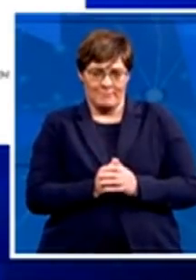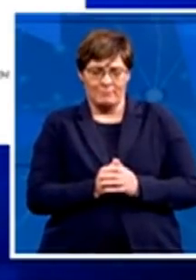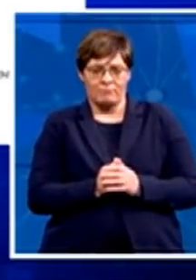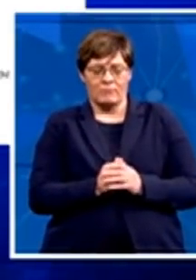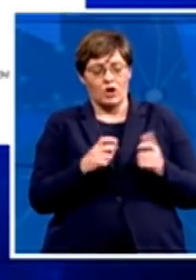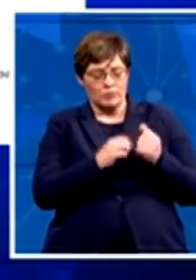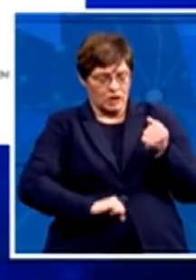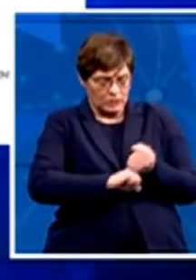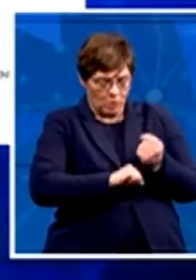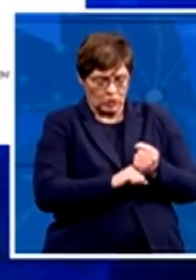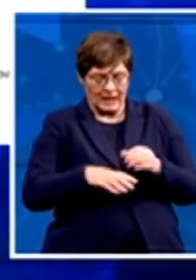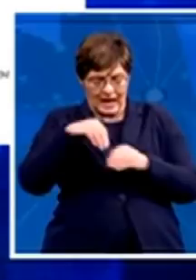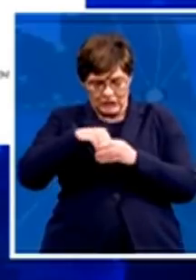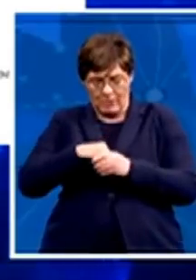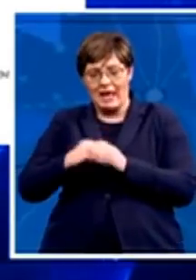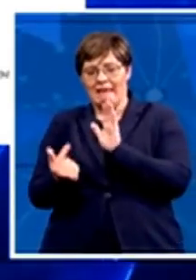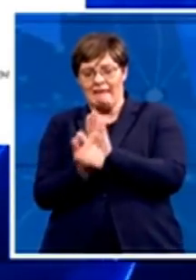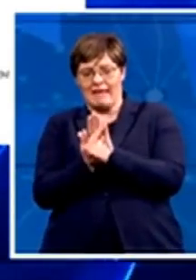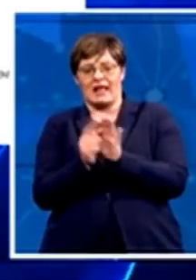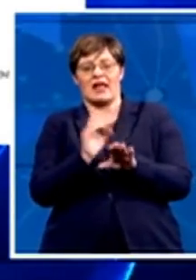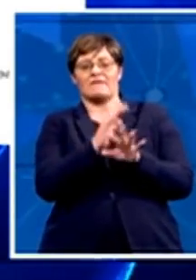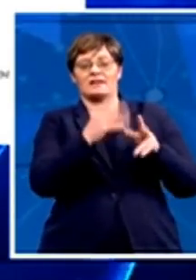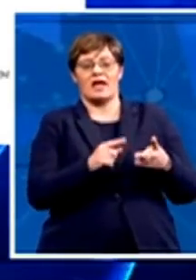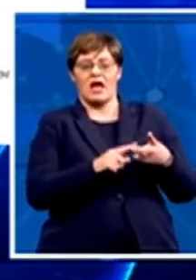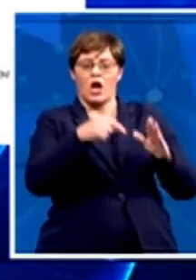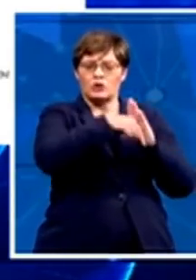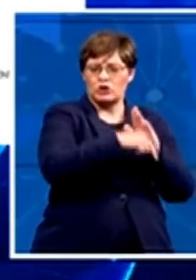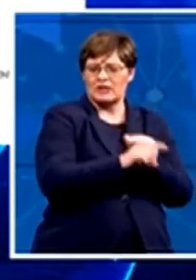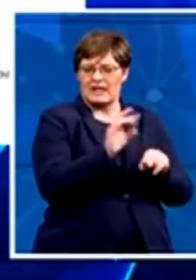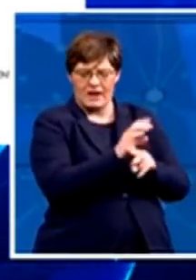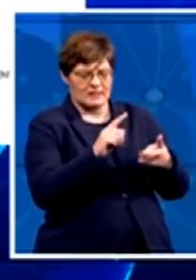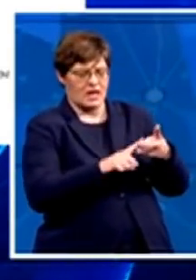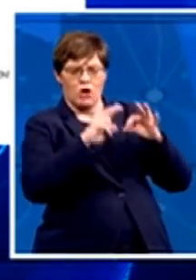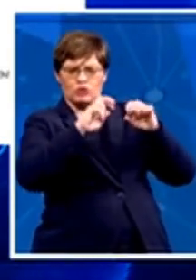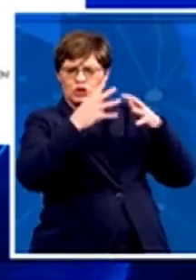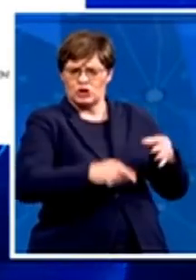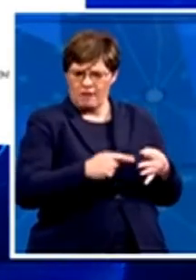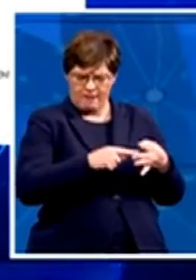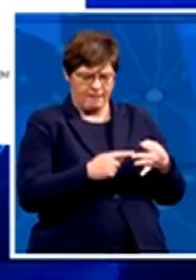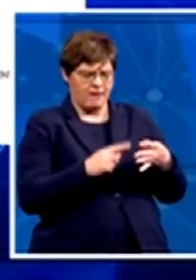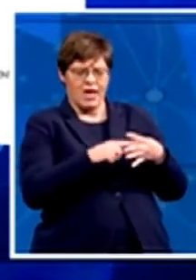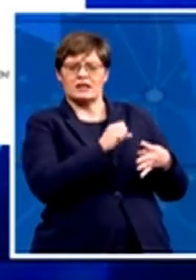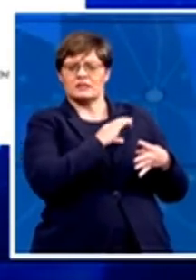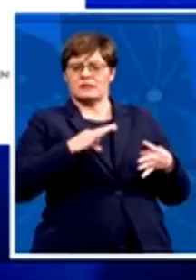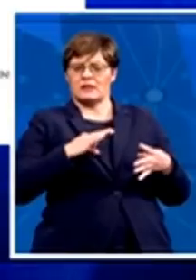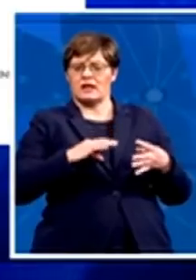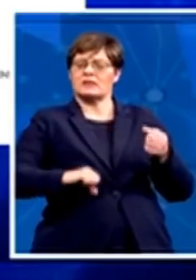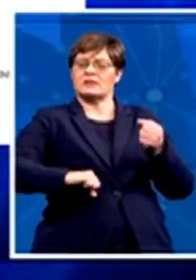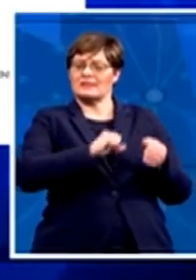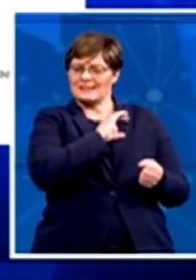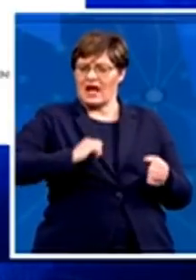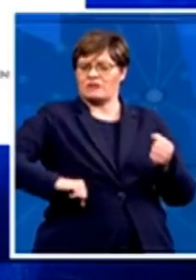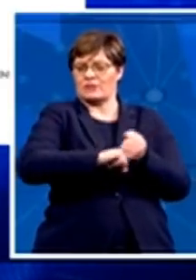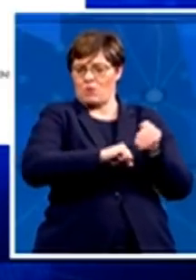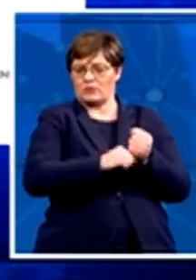advisors, content advisors, researchers, and support staff. These persons have already